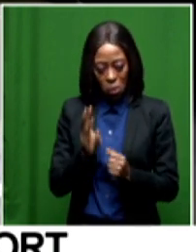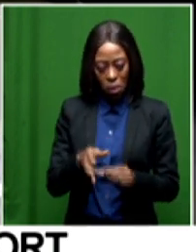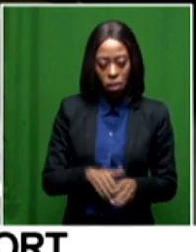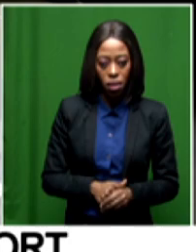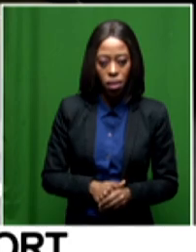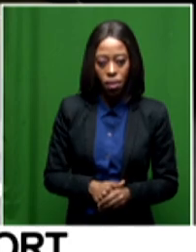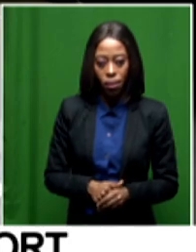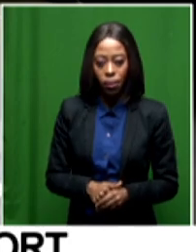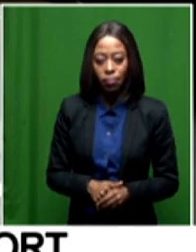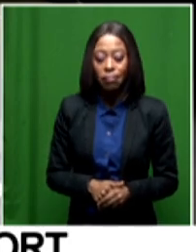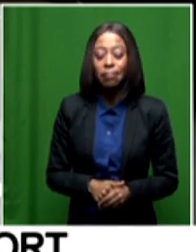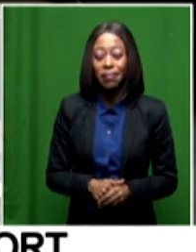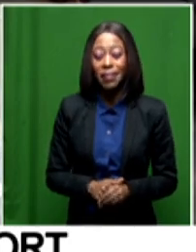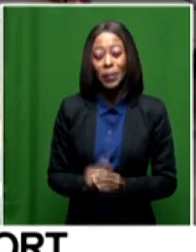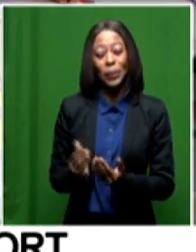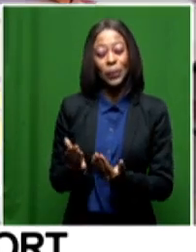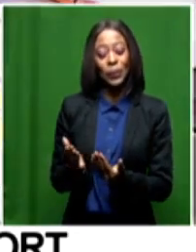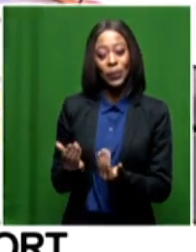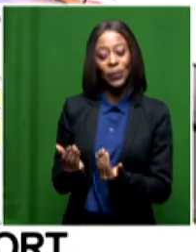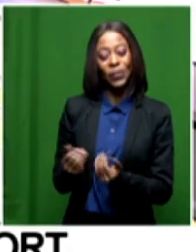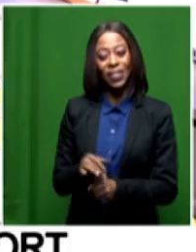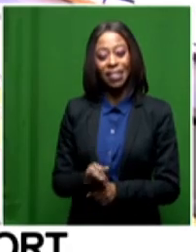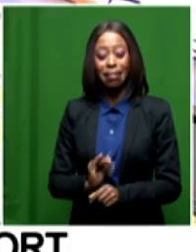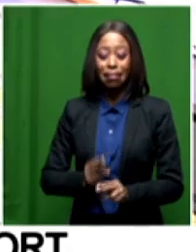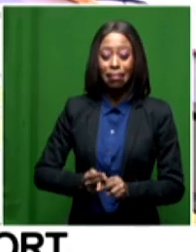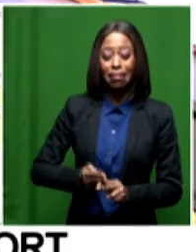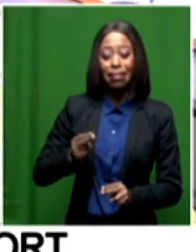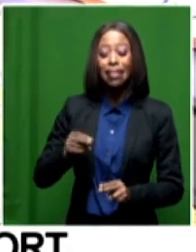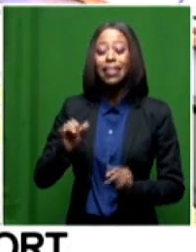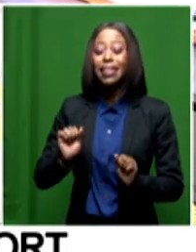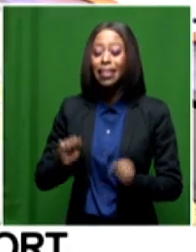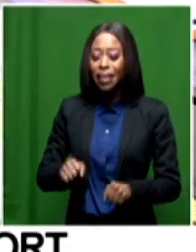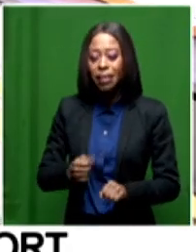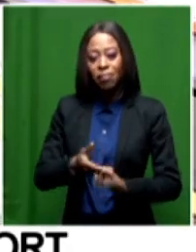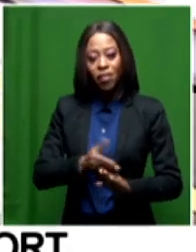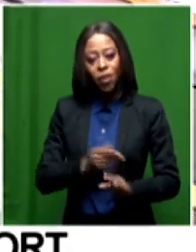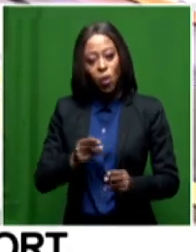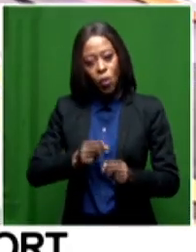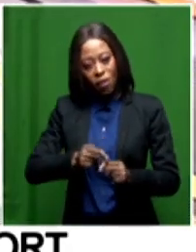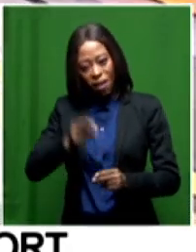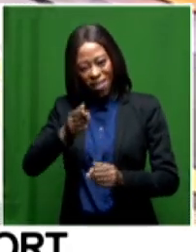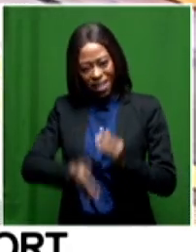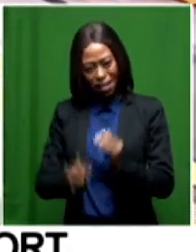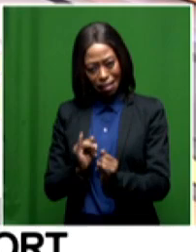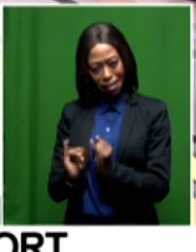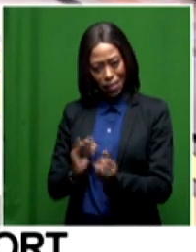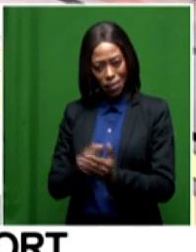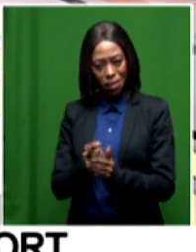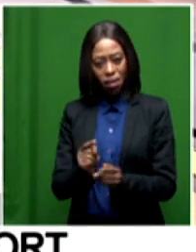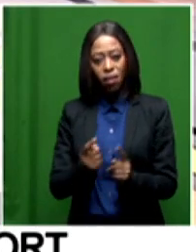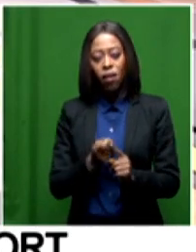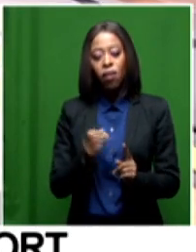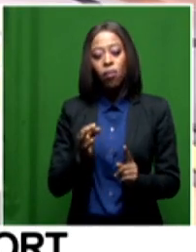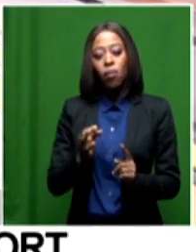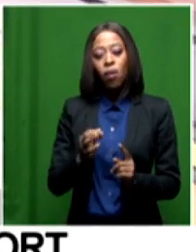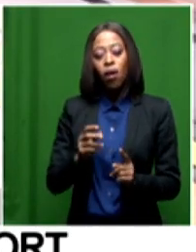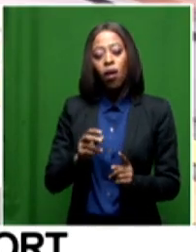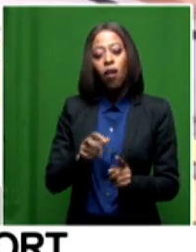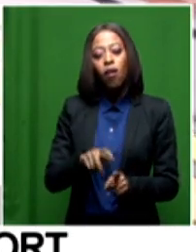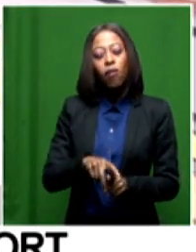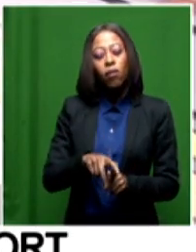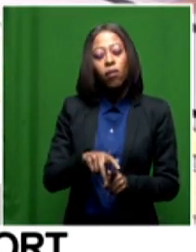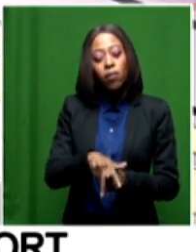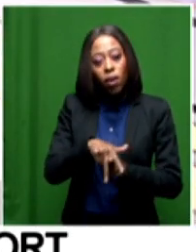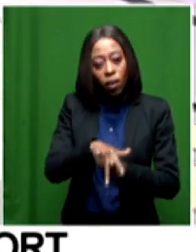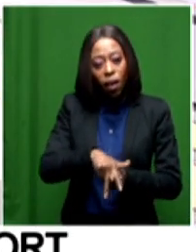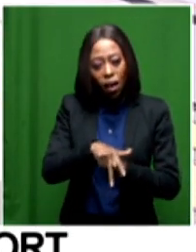that. We do look forward to that. And finally, Sasha, as we begin to wrap up this interview with you, Ferrari, they look like they